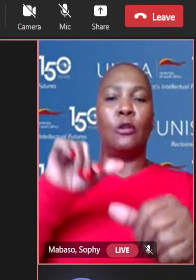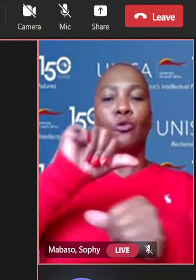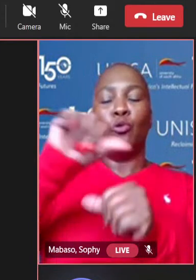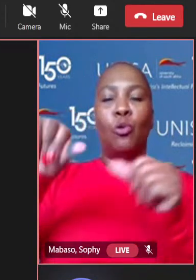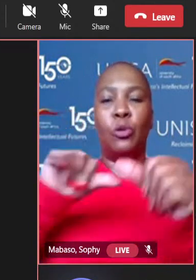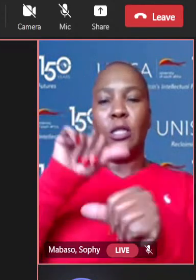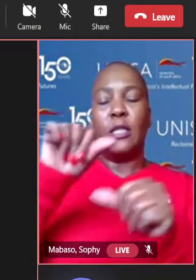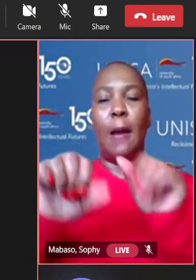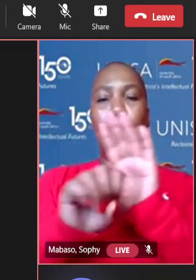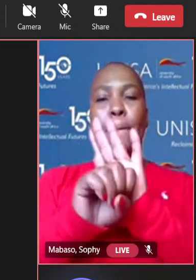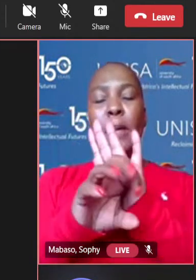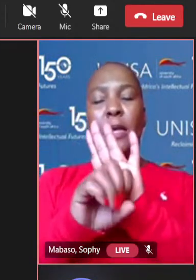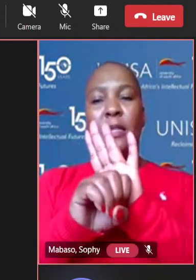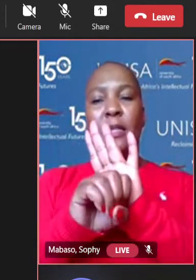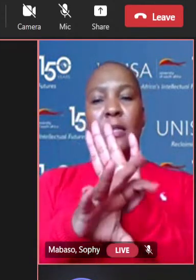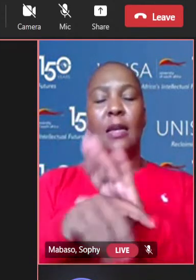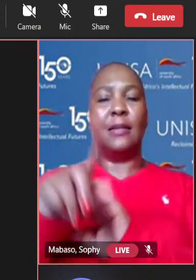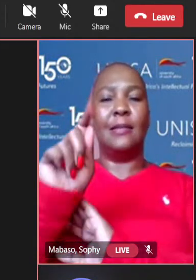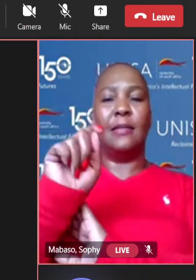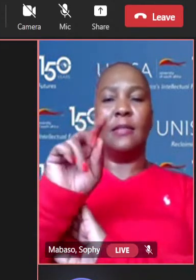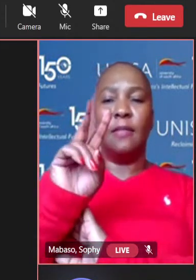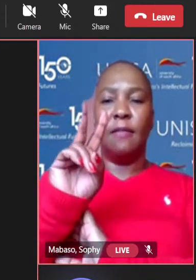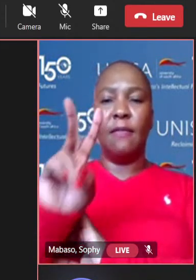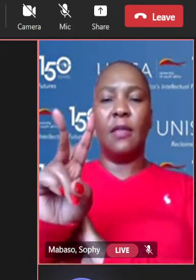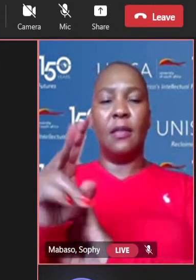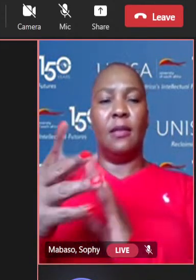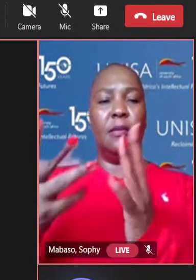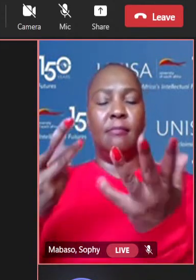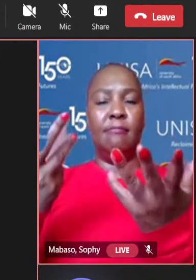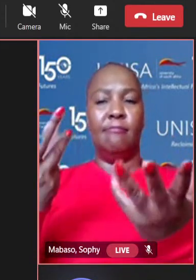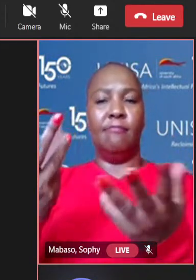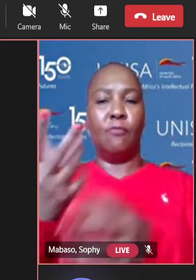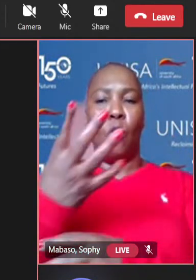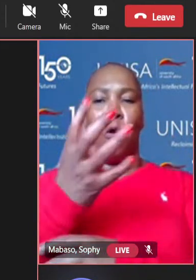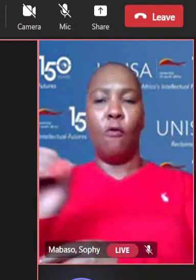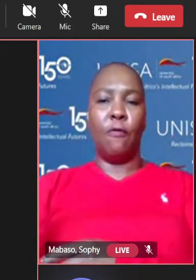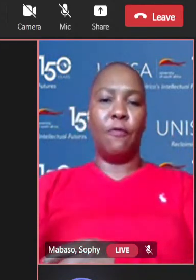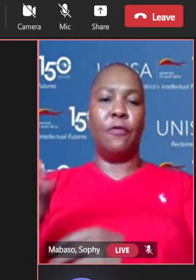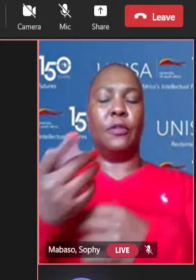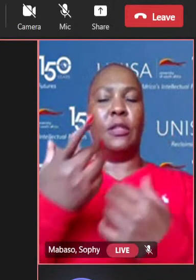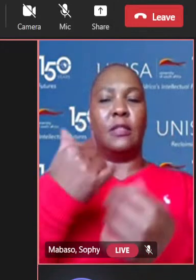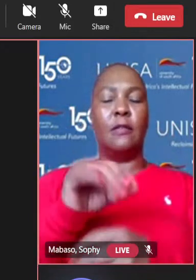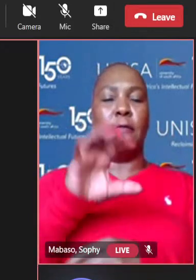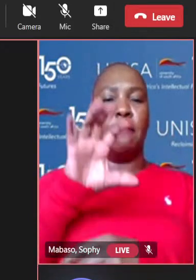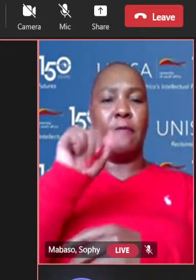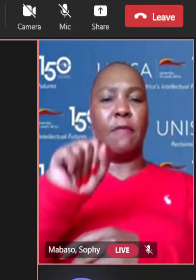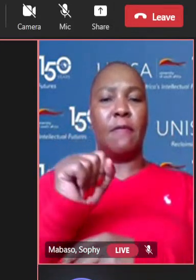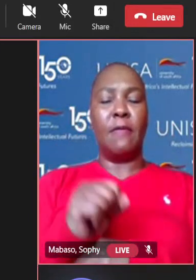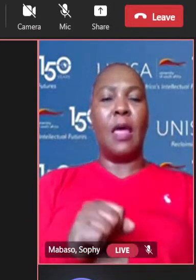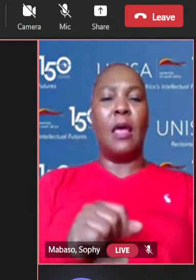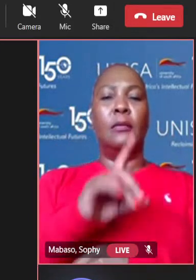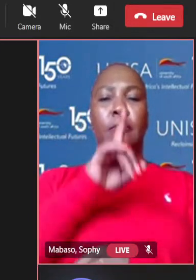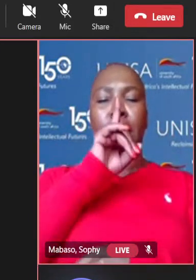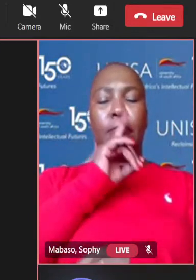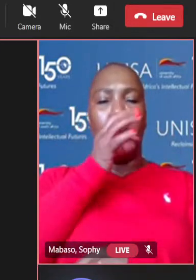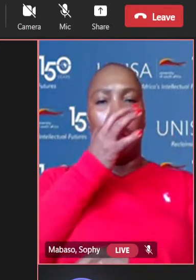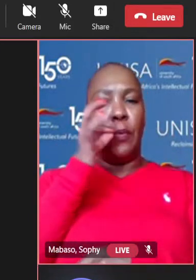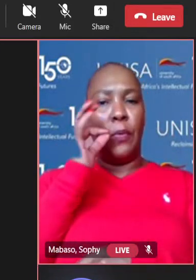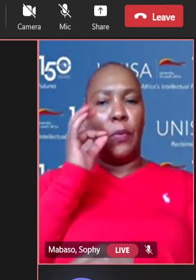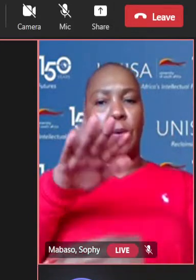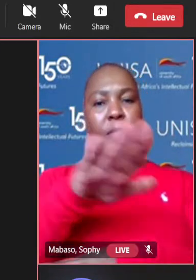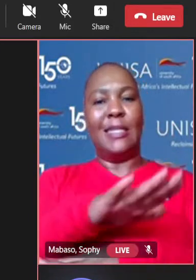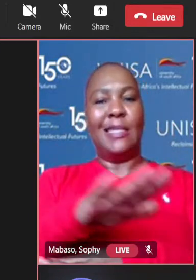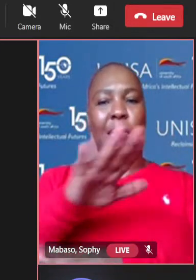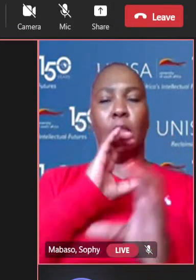If you've got your cell phone, for example, turn it off, find a quiet space, and then also very importantly,